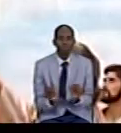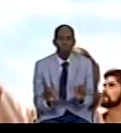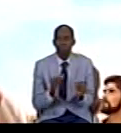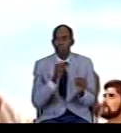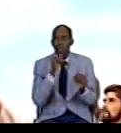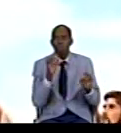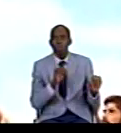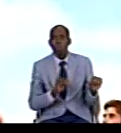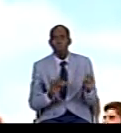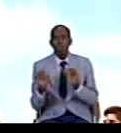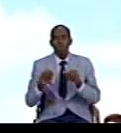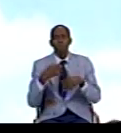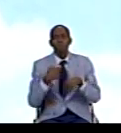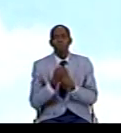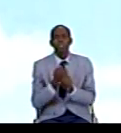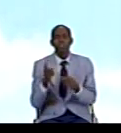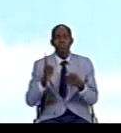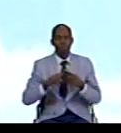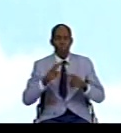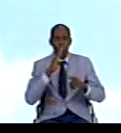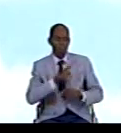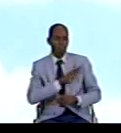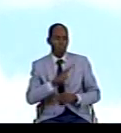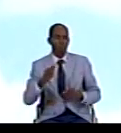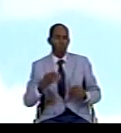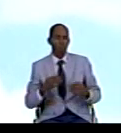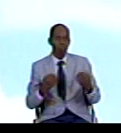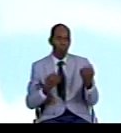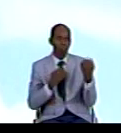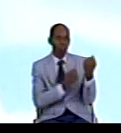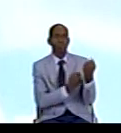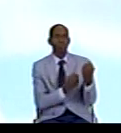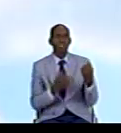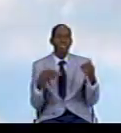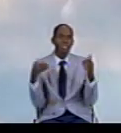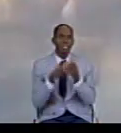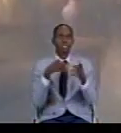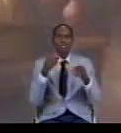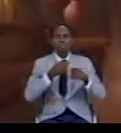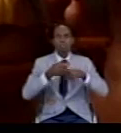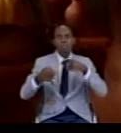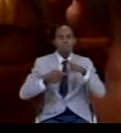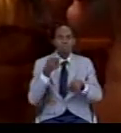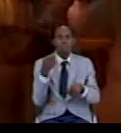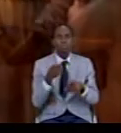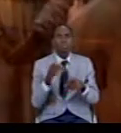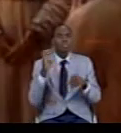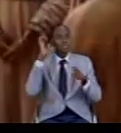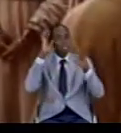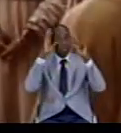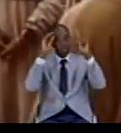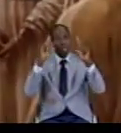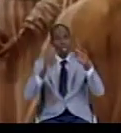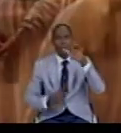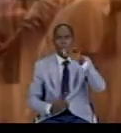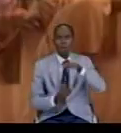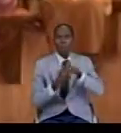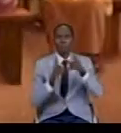to make them face the persecution waiting for them in the Acts of the Apostles.